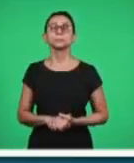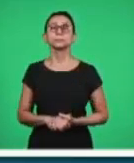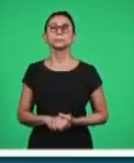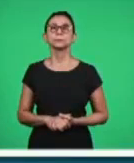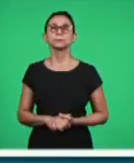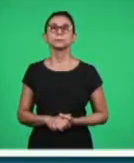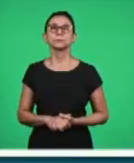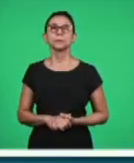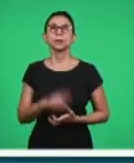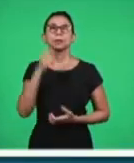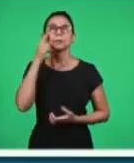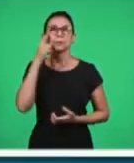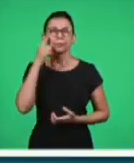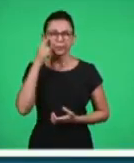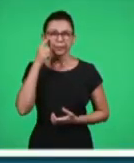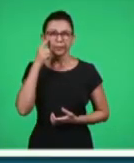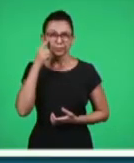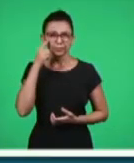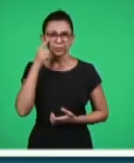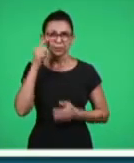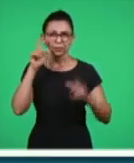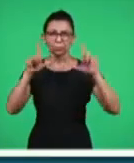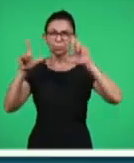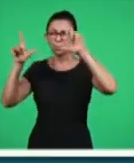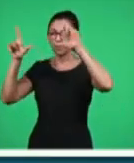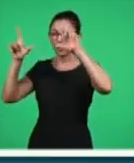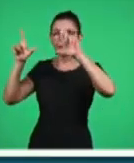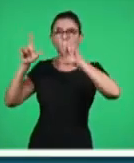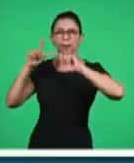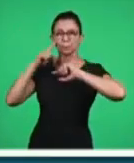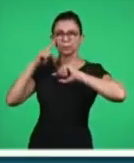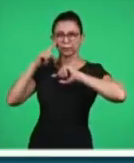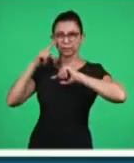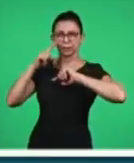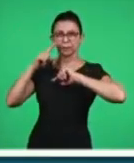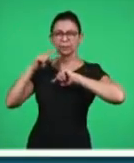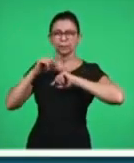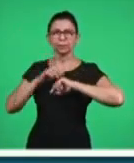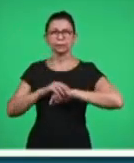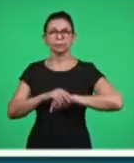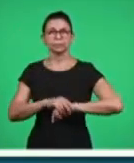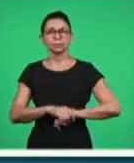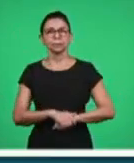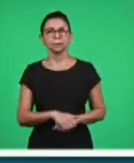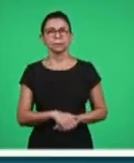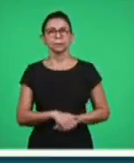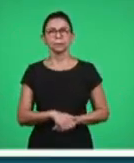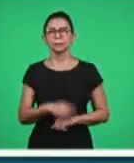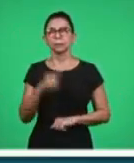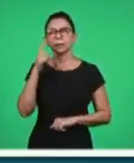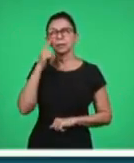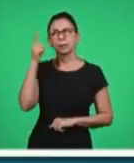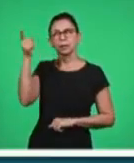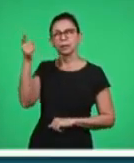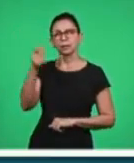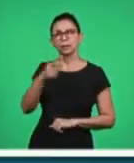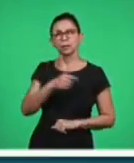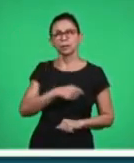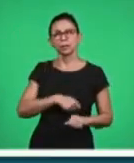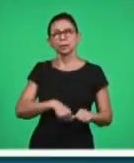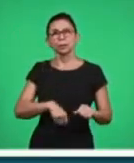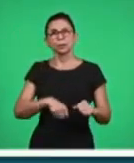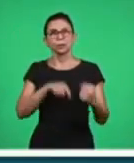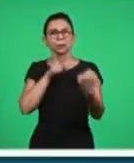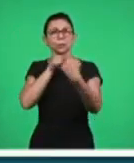Amen. So let's go. We're going to put on the screen for the brethren to follow up on the church. Here is the first objective when